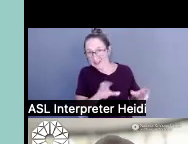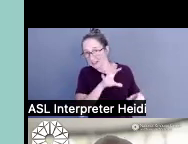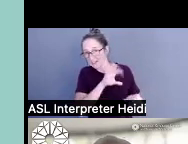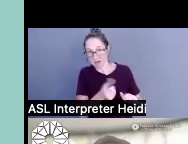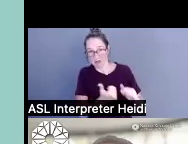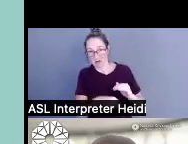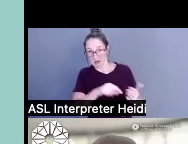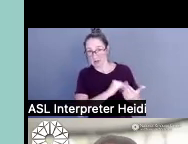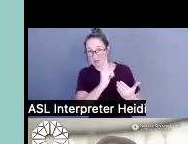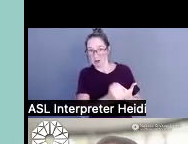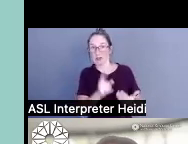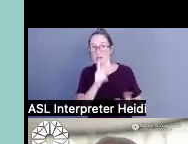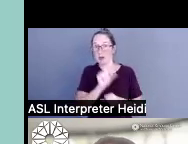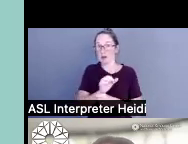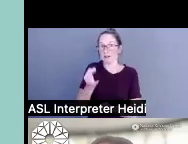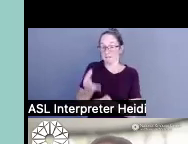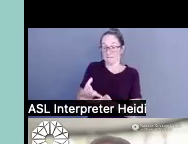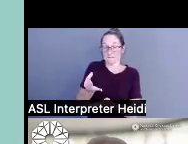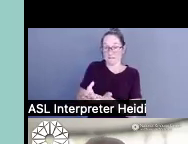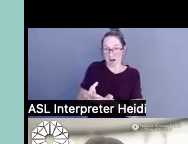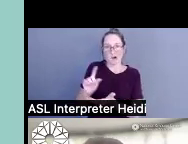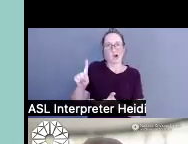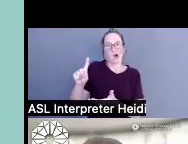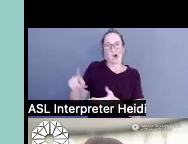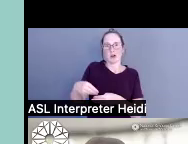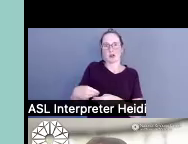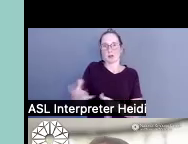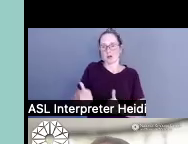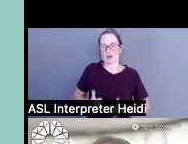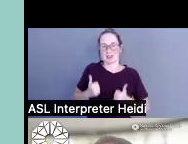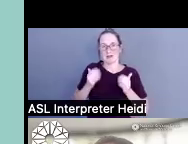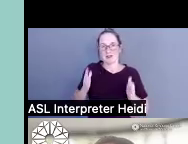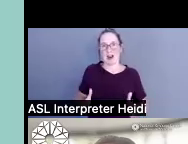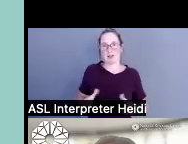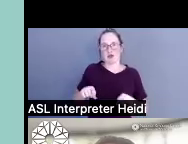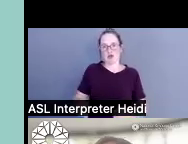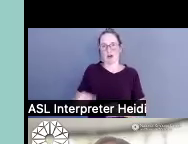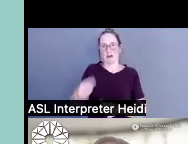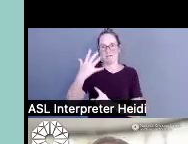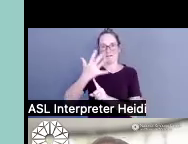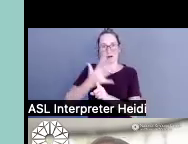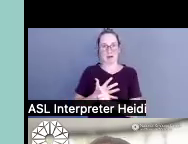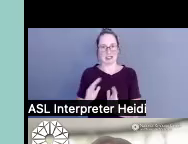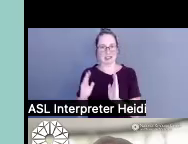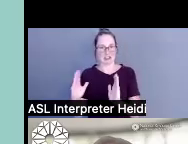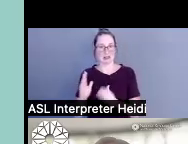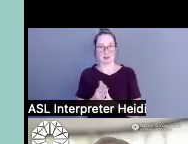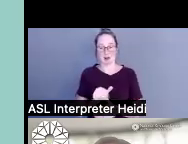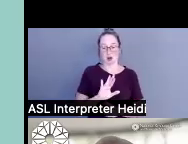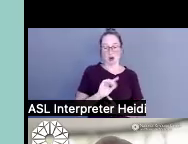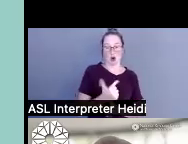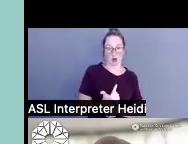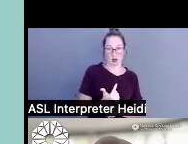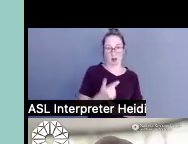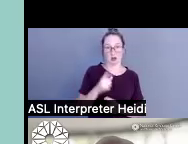this project, the funds were actually only dispersed to survivors over a period of 5 months, between August